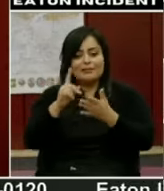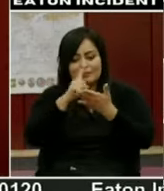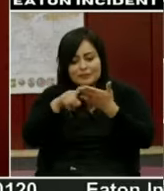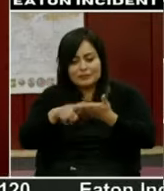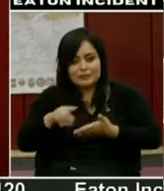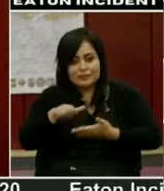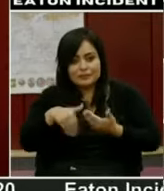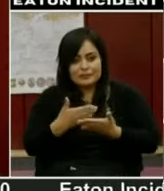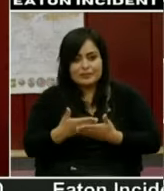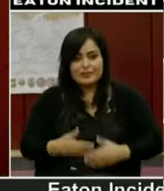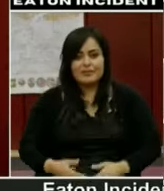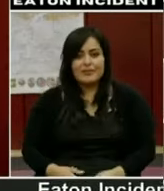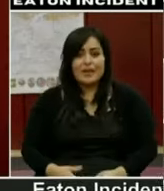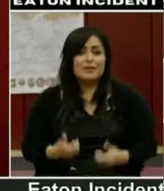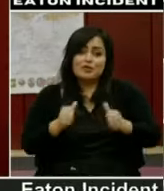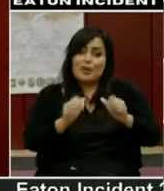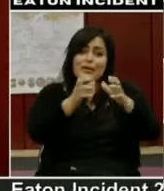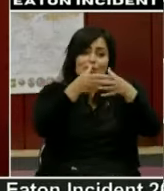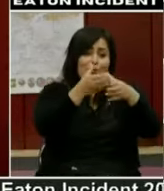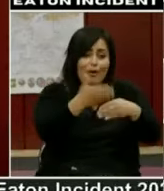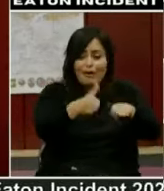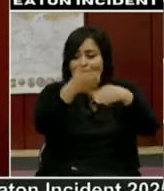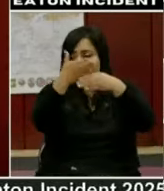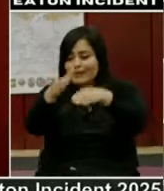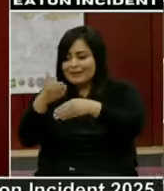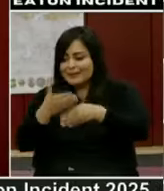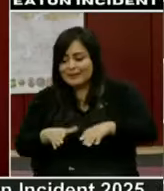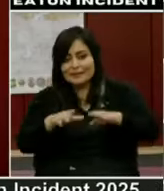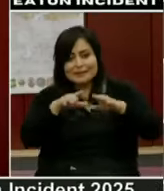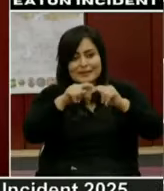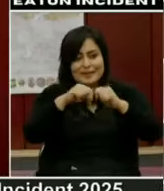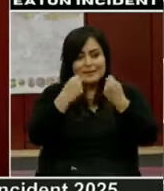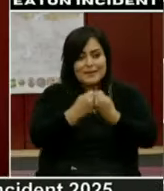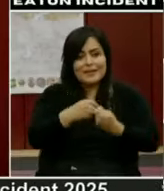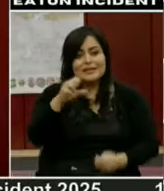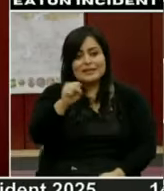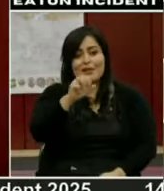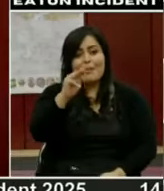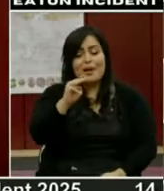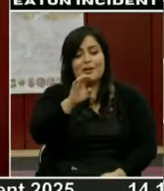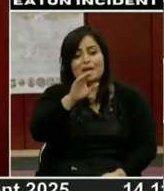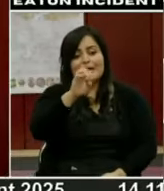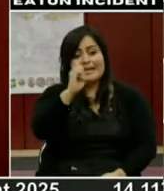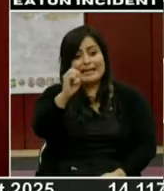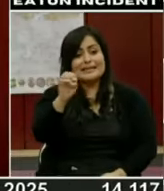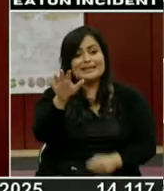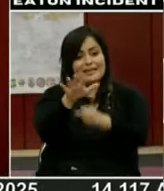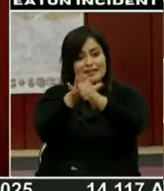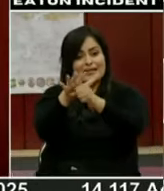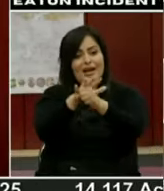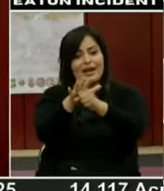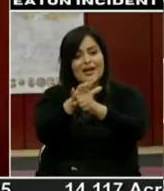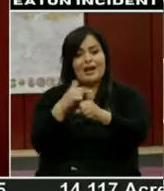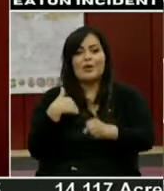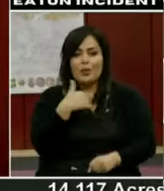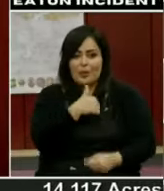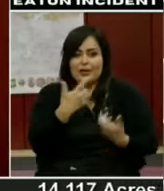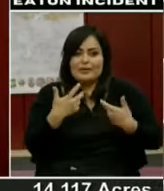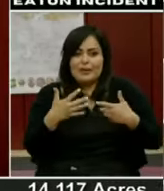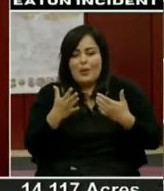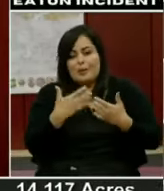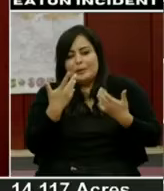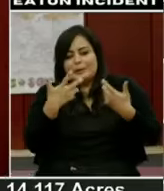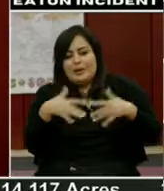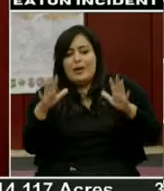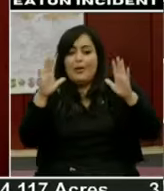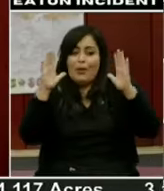have them broke up to try to get stuff done. We've started in the Sierra Madre area on the east side, and we are getting that done. We're hopeful we can get